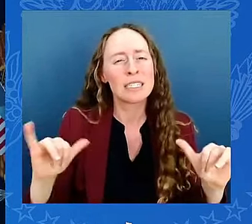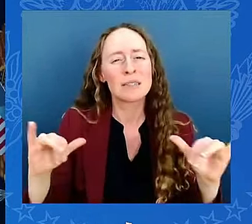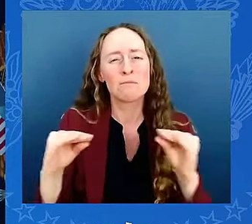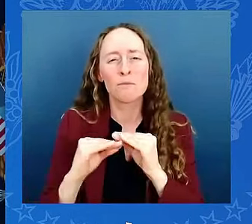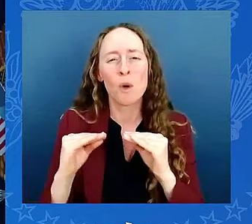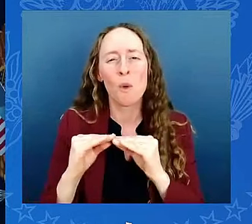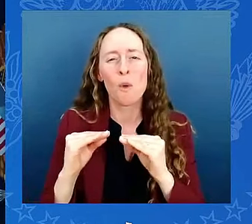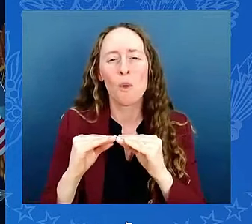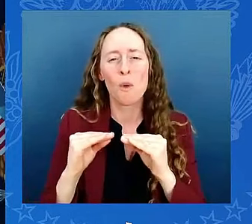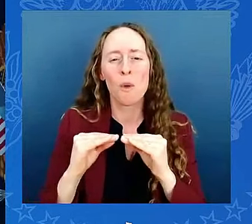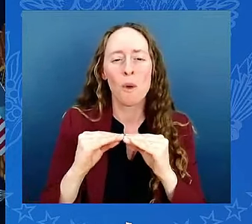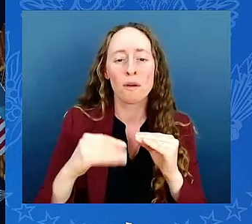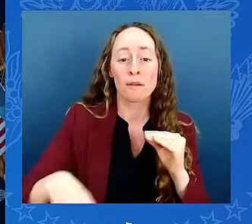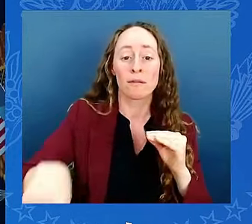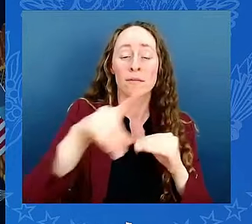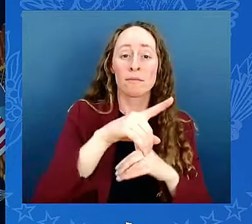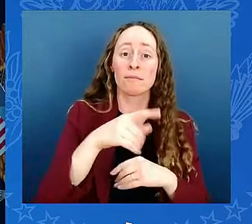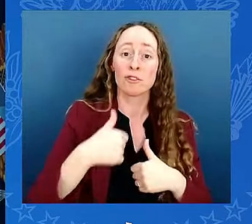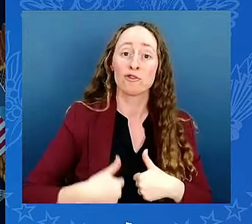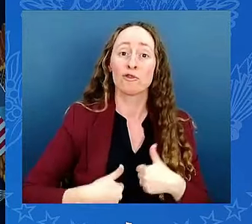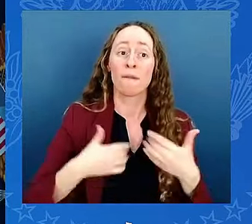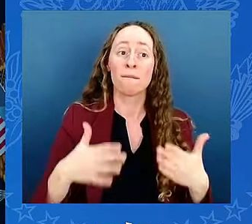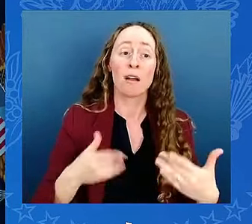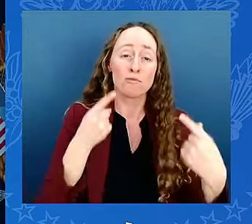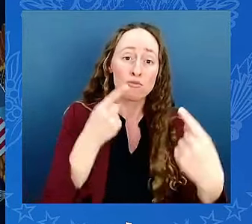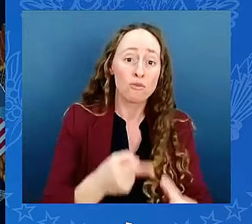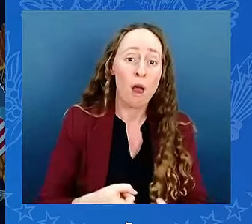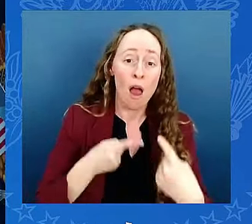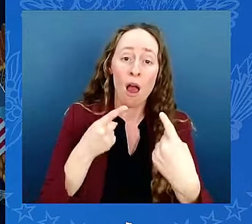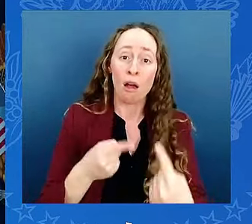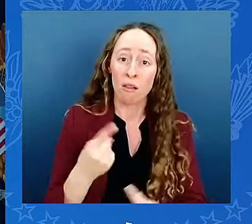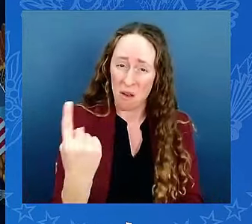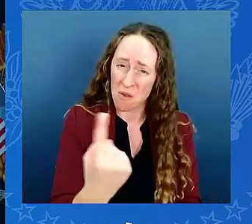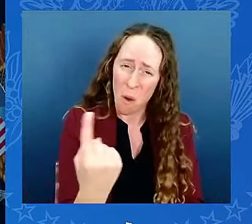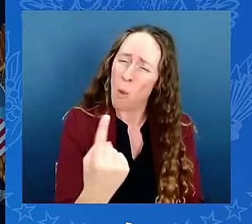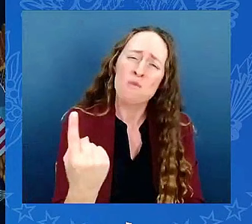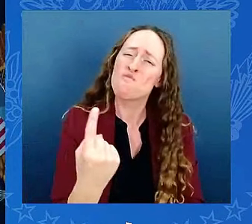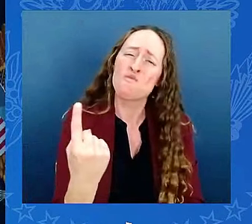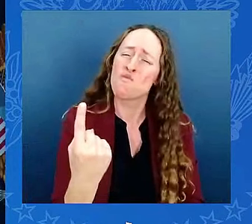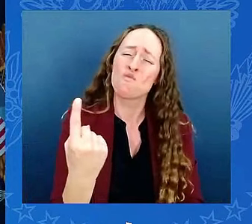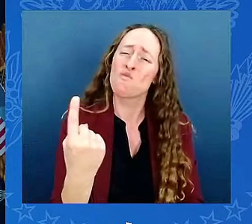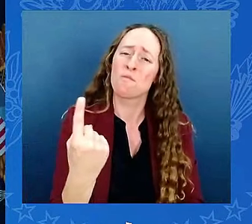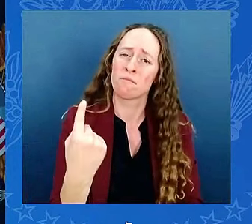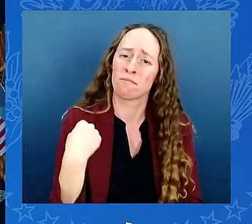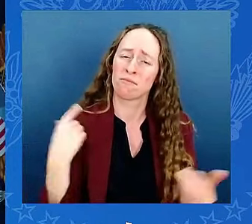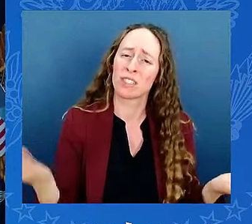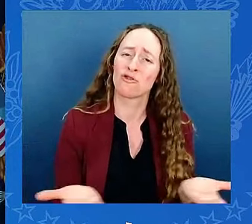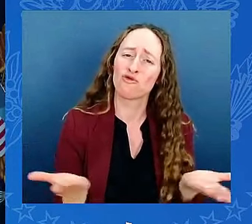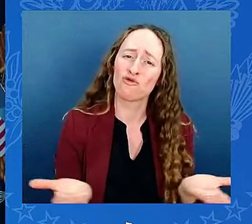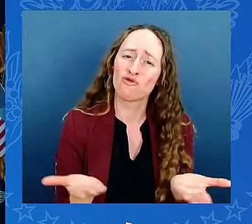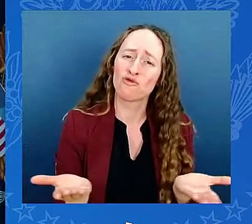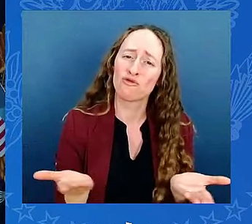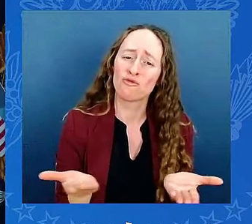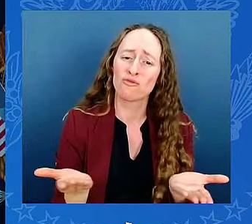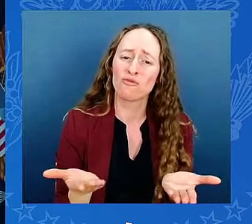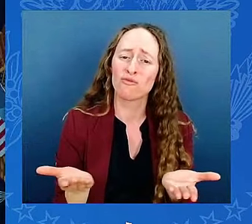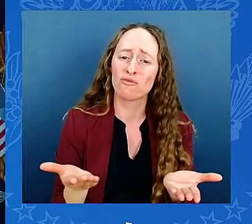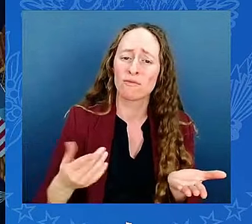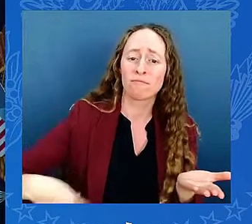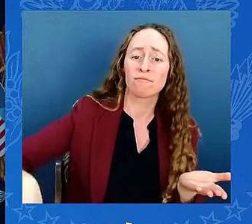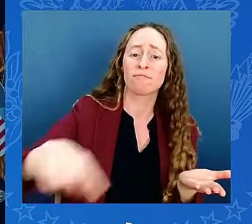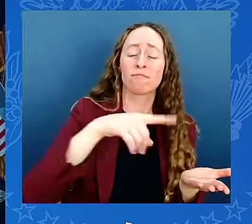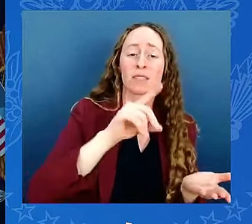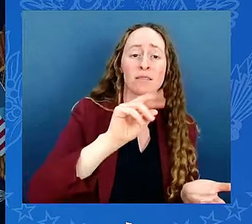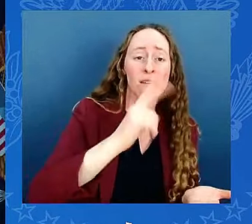not alone. Doug and I, Kamala and Doug, our entire administration, the entire community have your back.